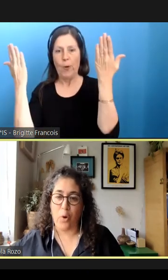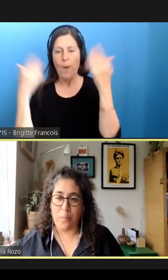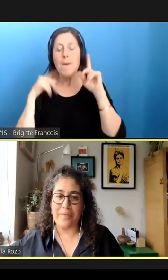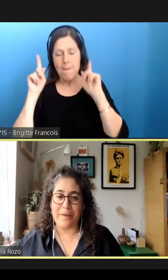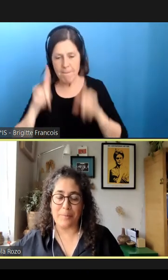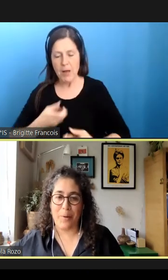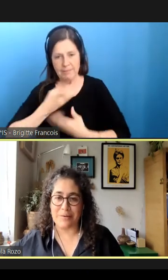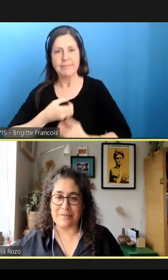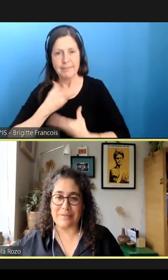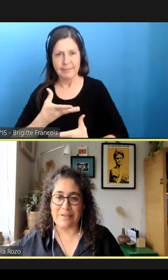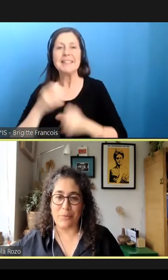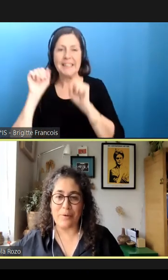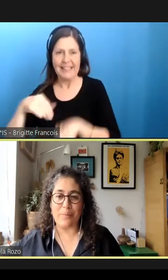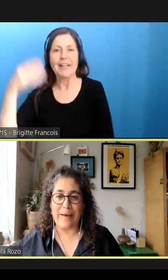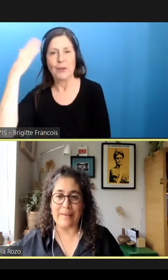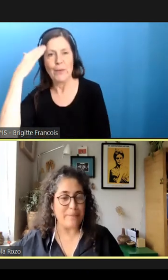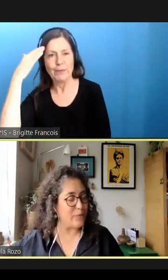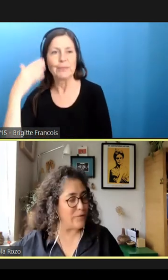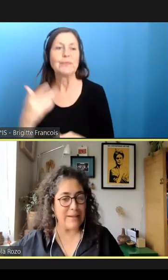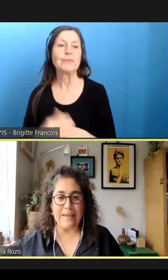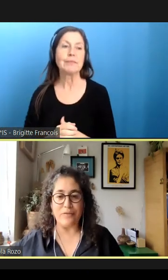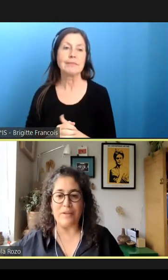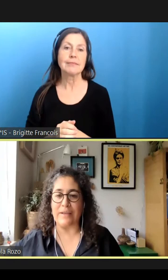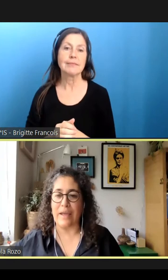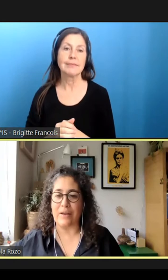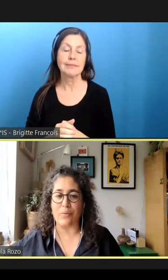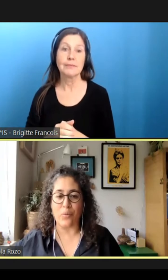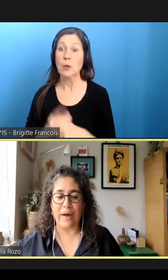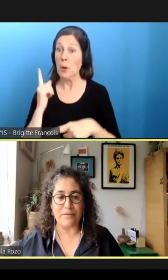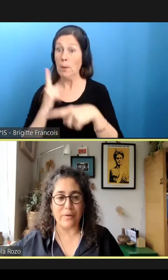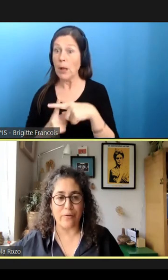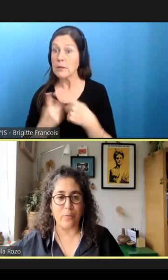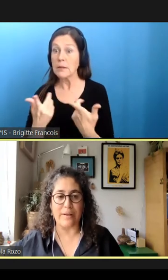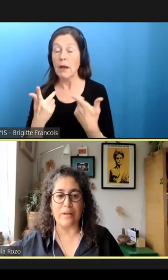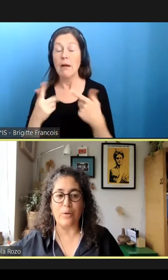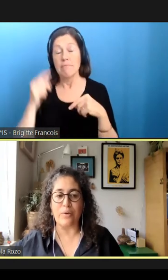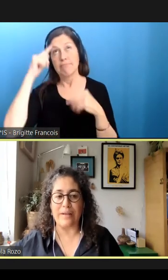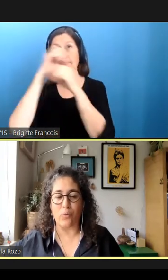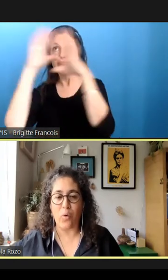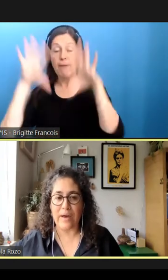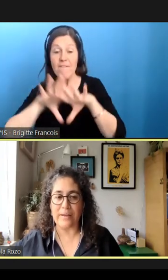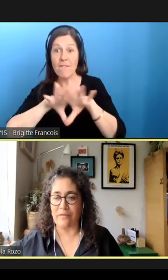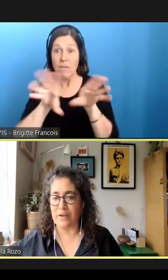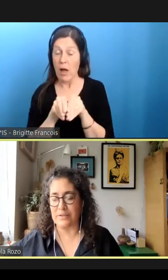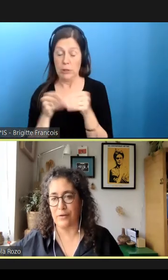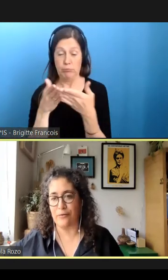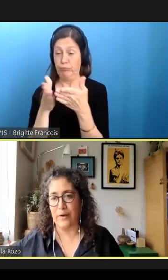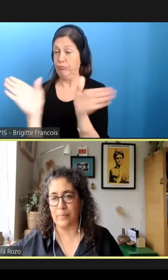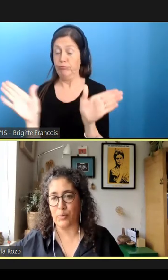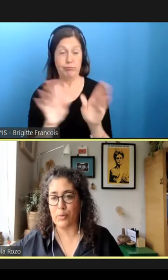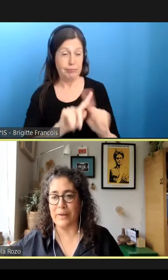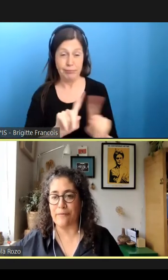So if we open that box, we might really easily and quite straightforward look at the wide diversity